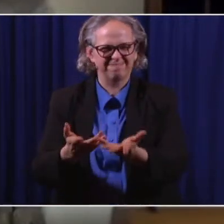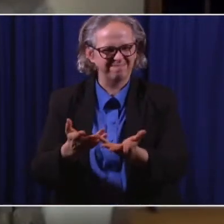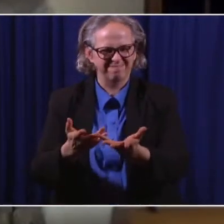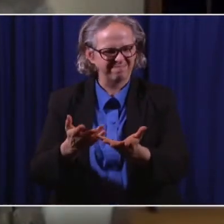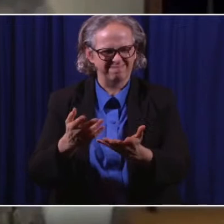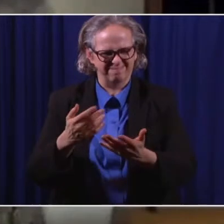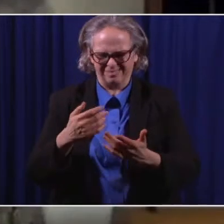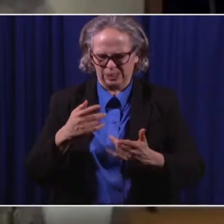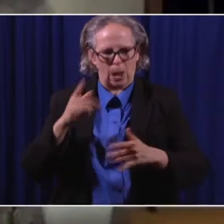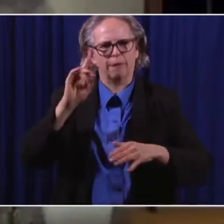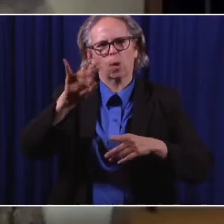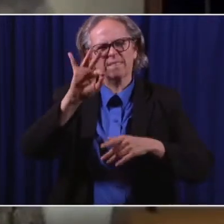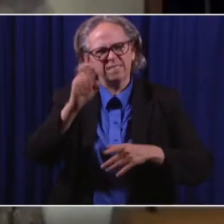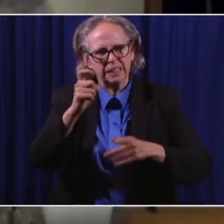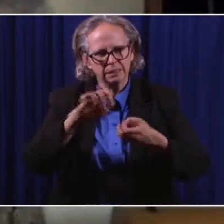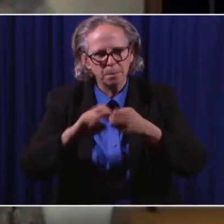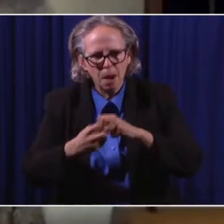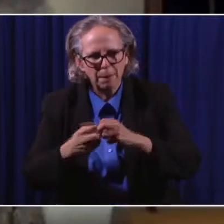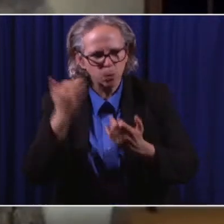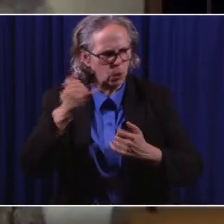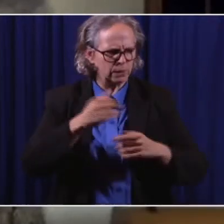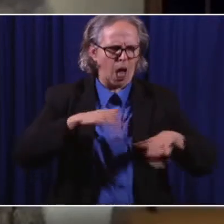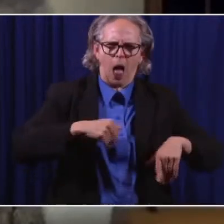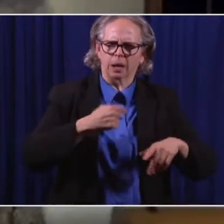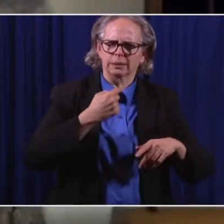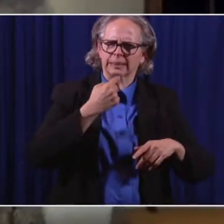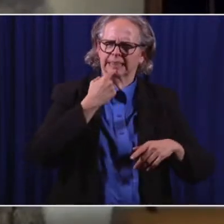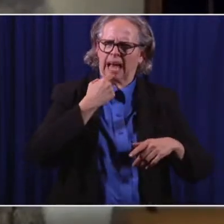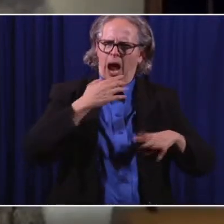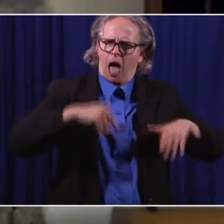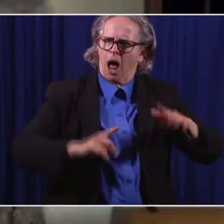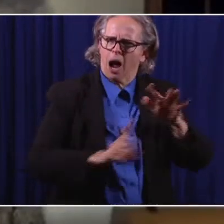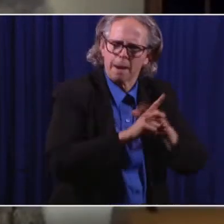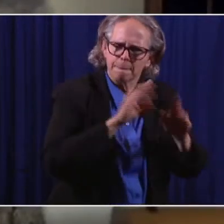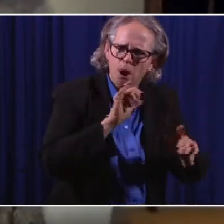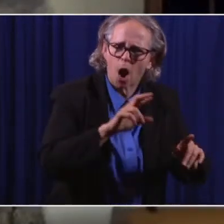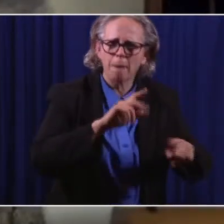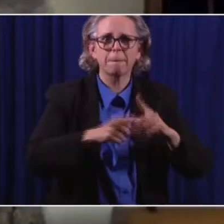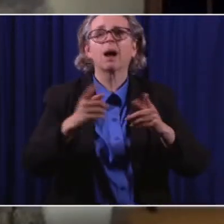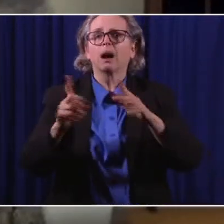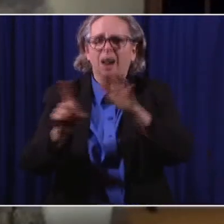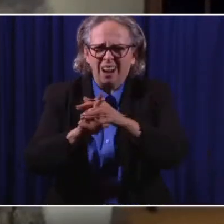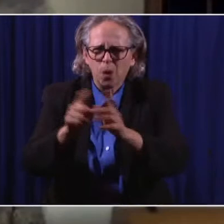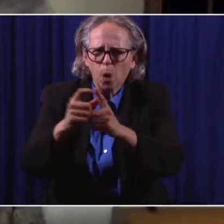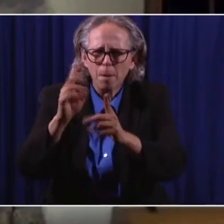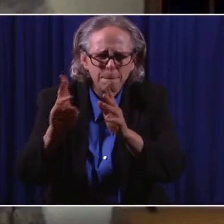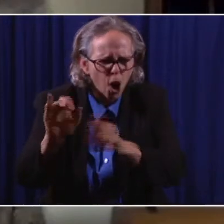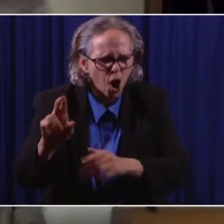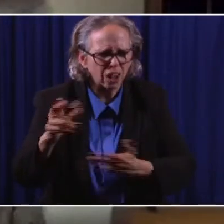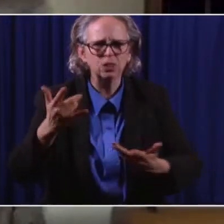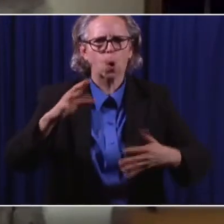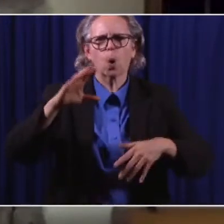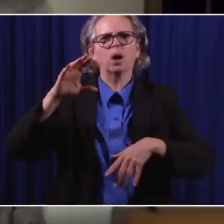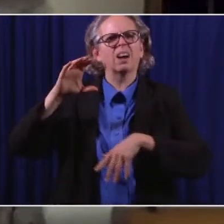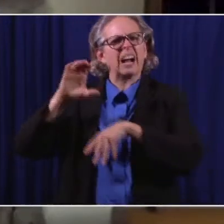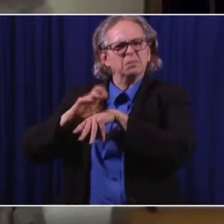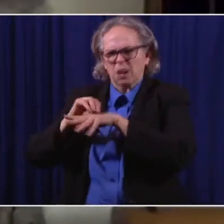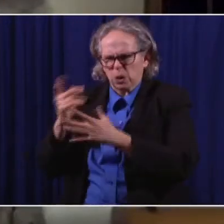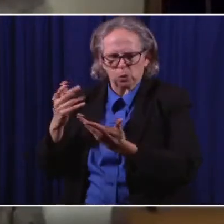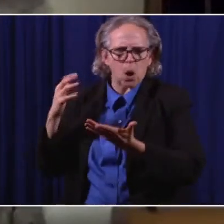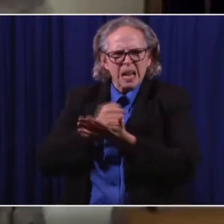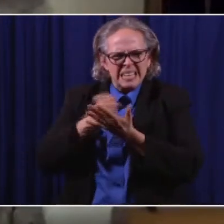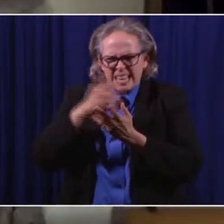time for the caseworkers, people who are out there every day in the 113 health departments. So we're going to go ahead and do